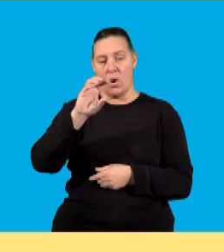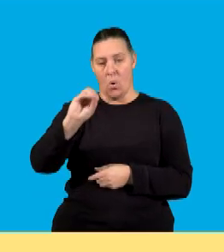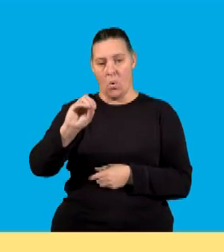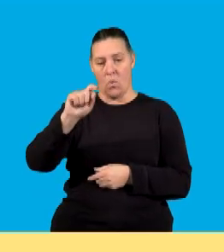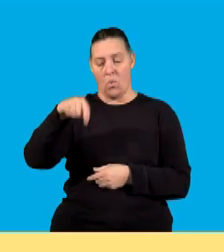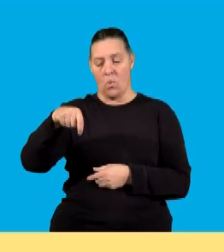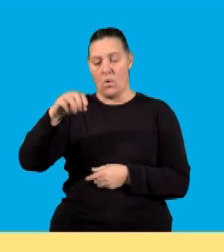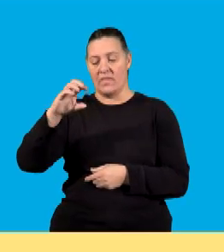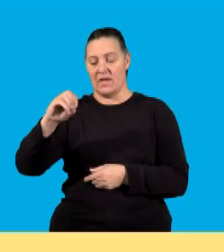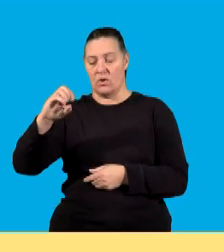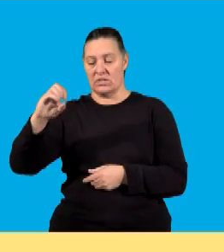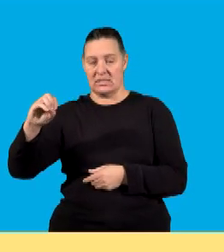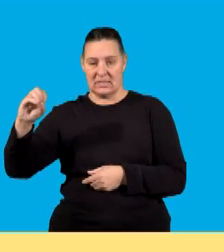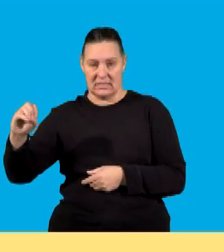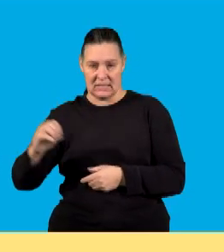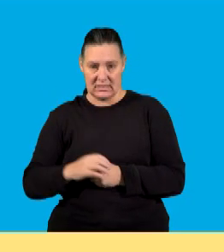110,000.